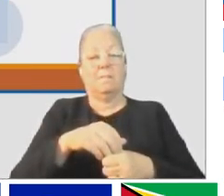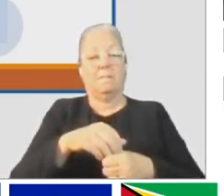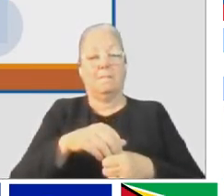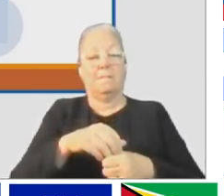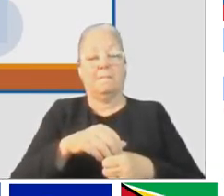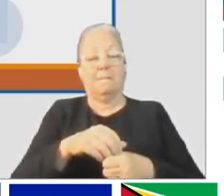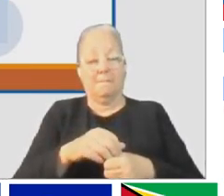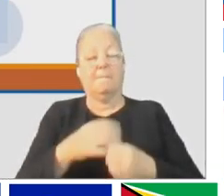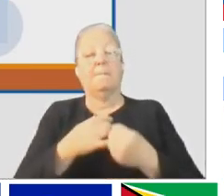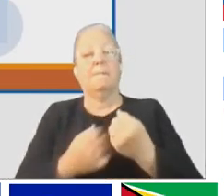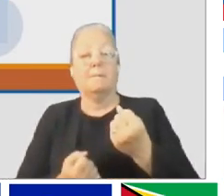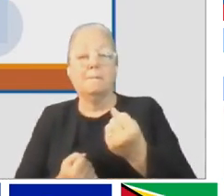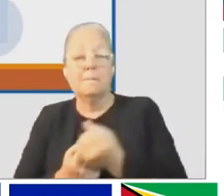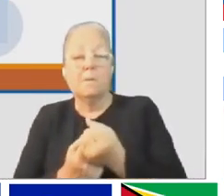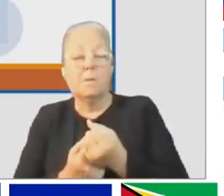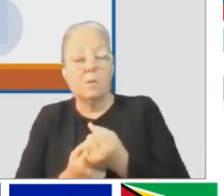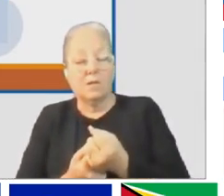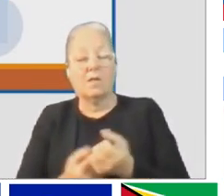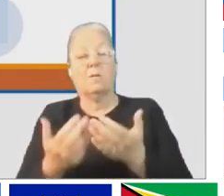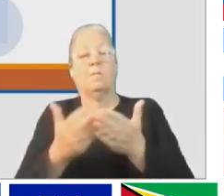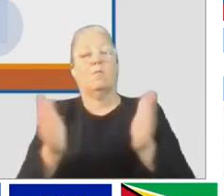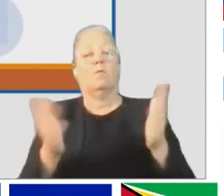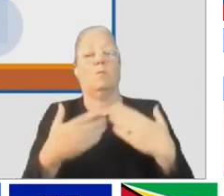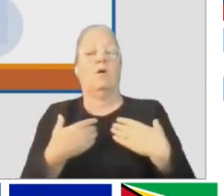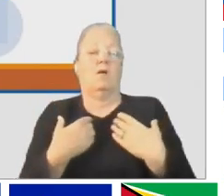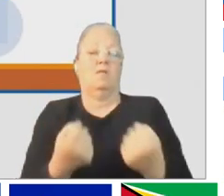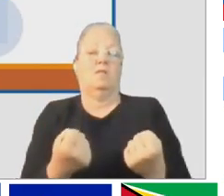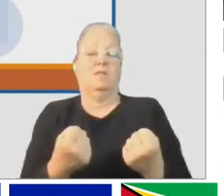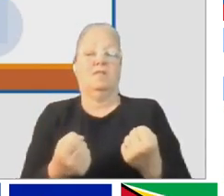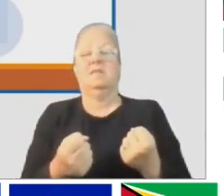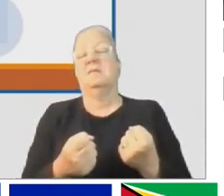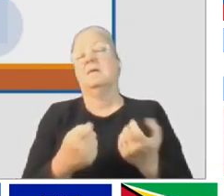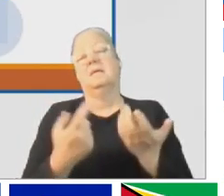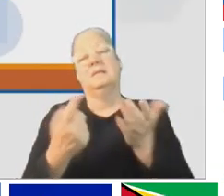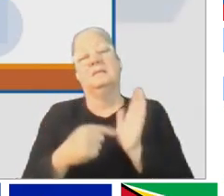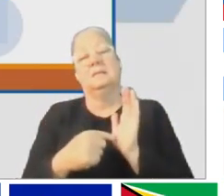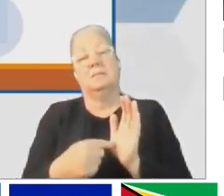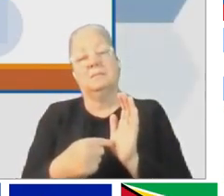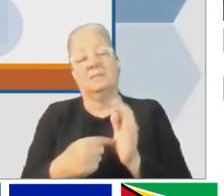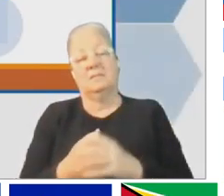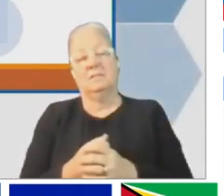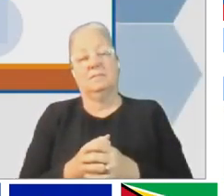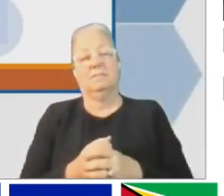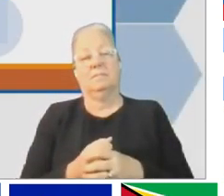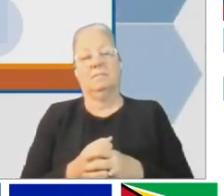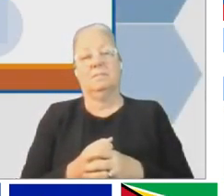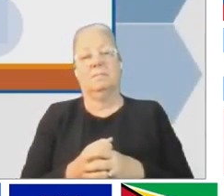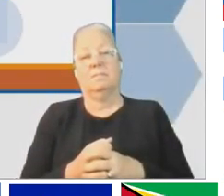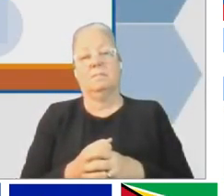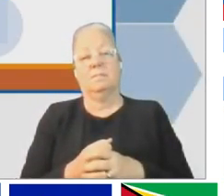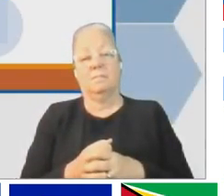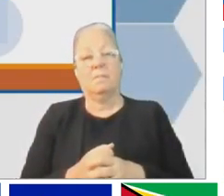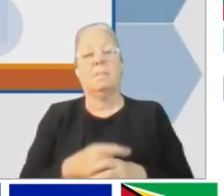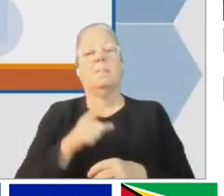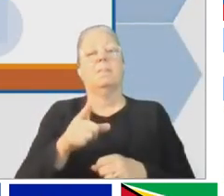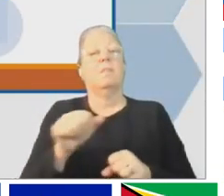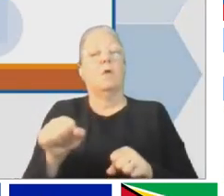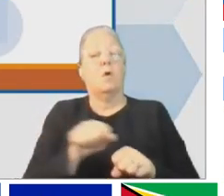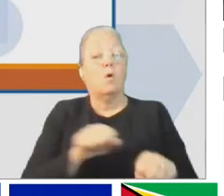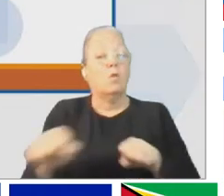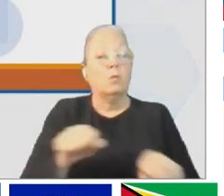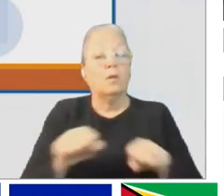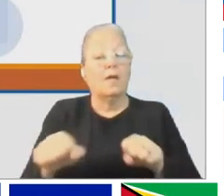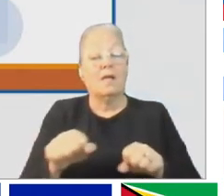a public health perspective. For example, when there was the earthquake, we had a public